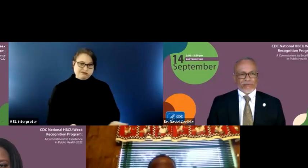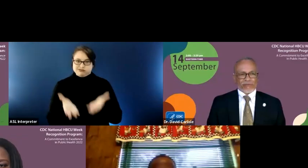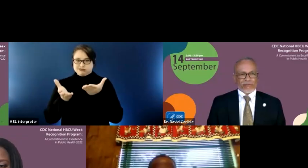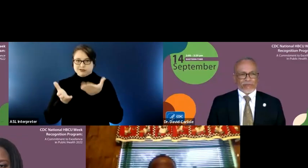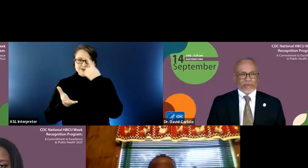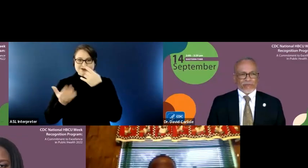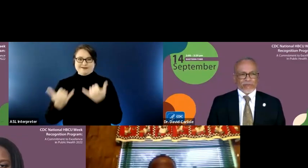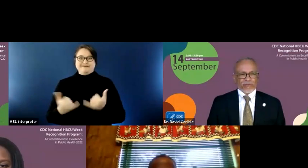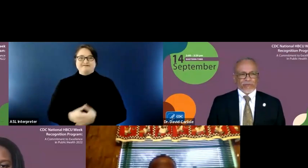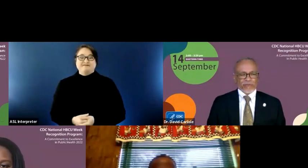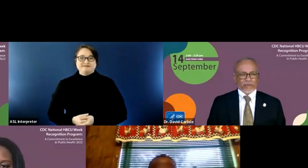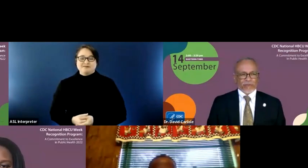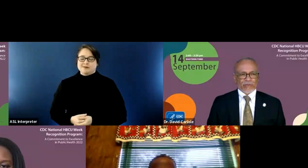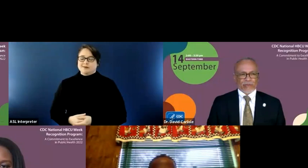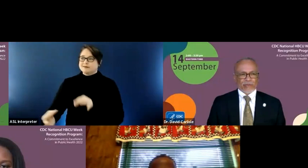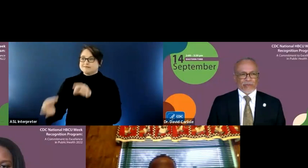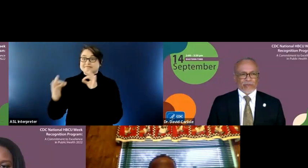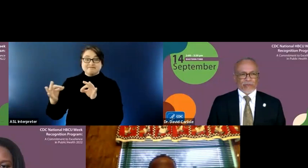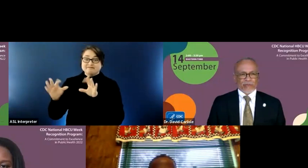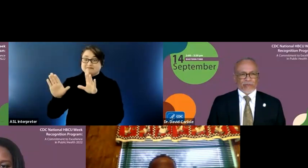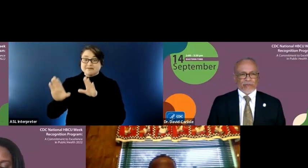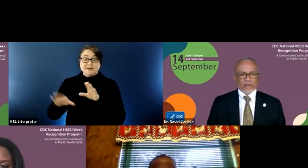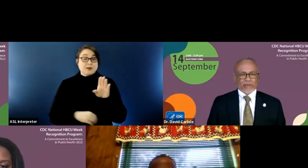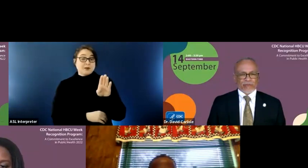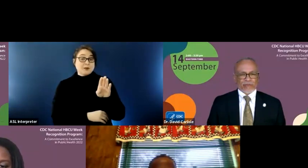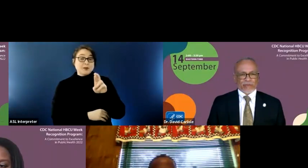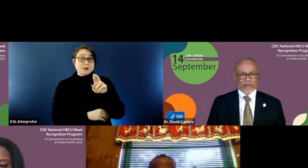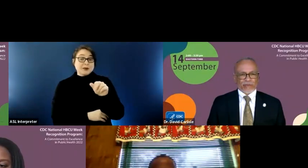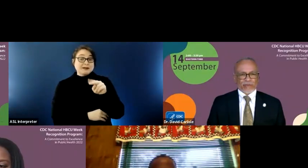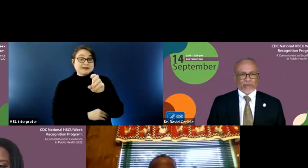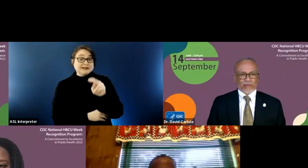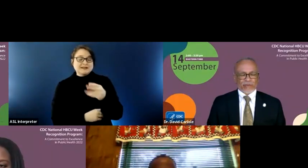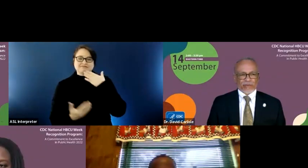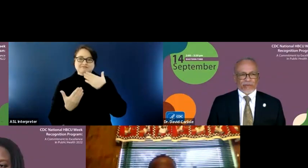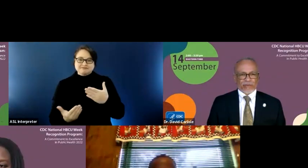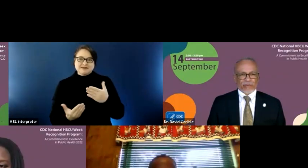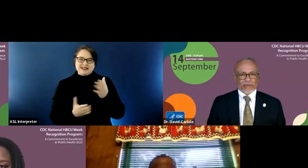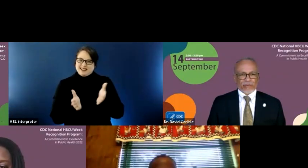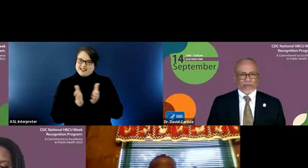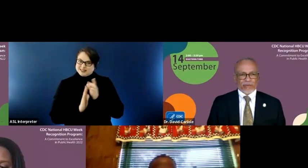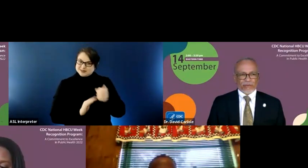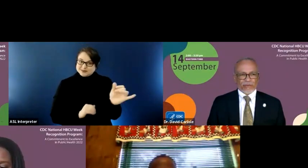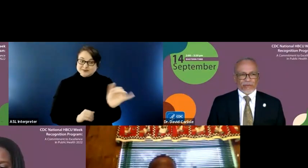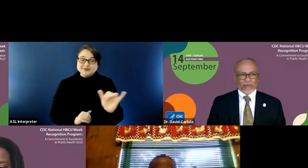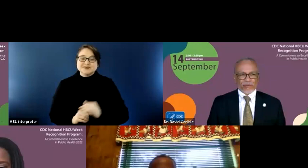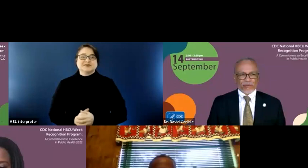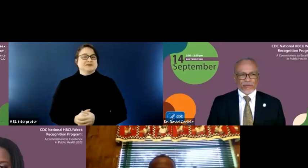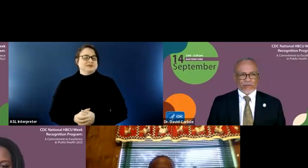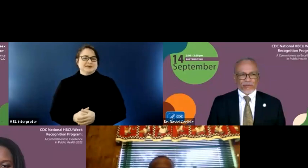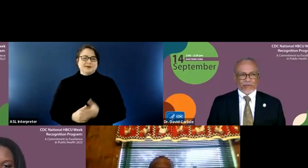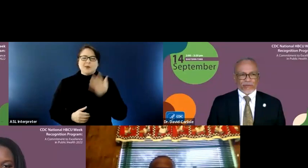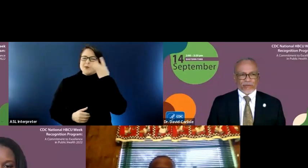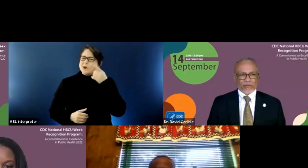Great. Outstanding. Brandon, thank you. We want to ask that question of you as well. So why did